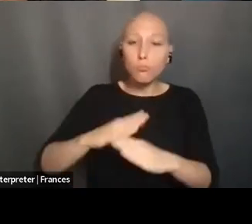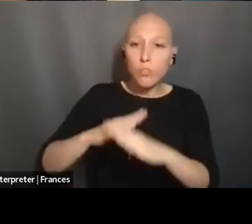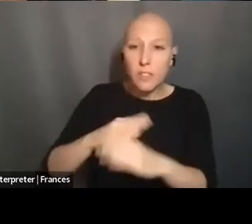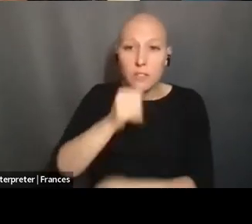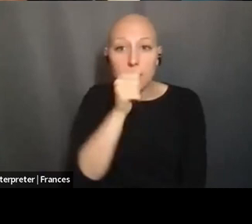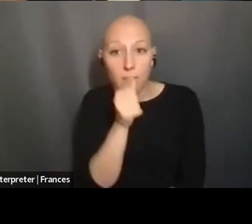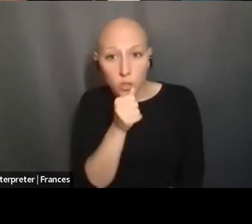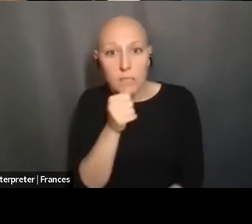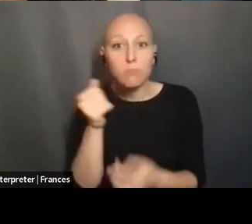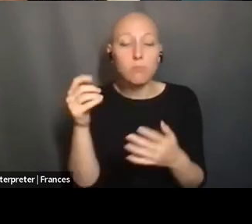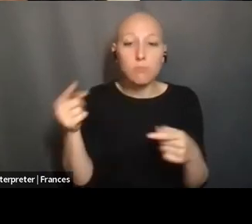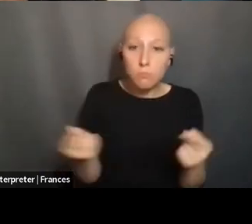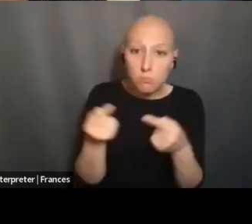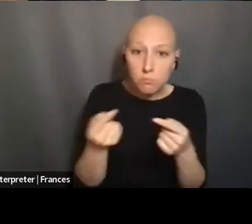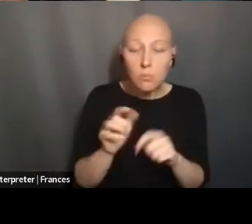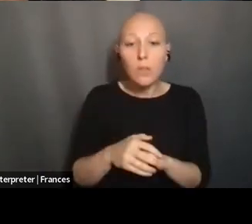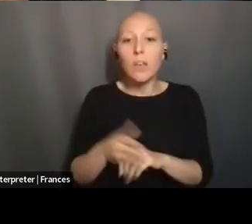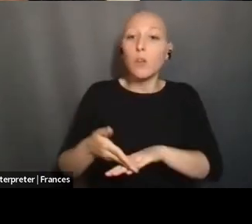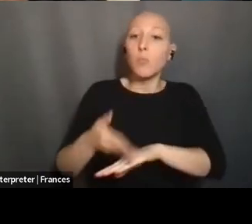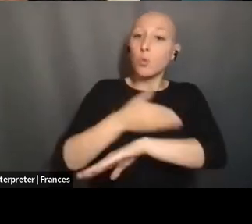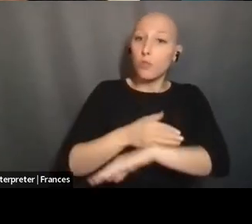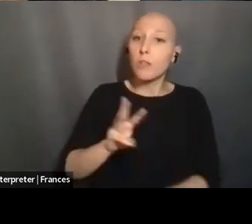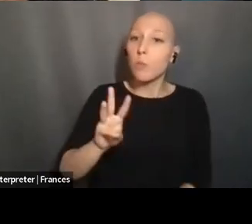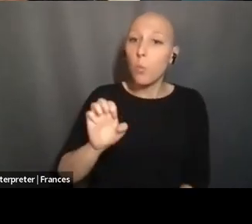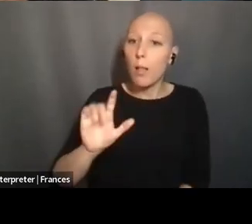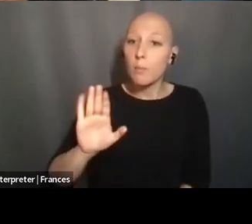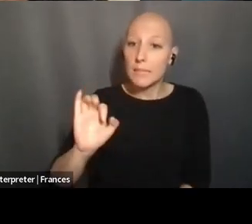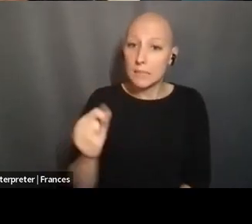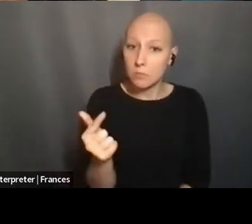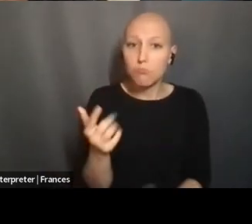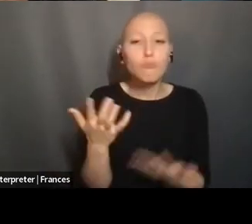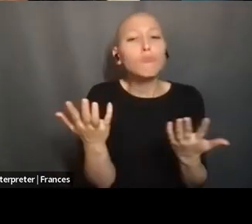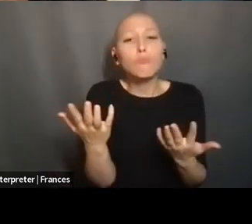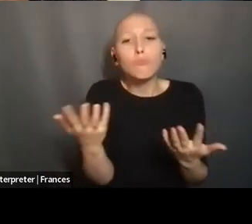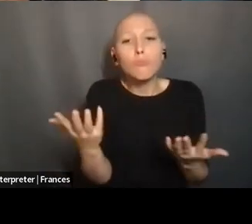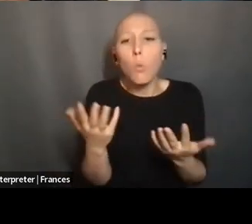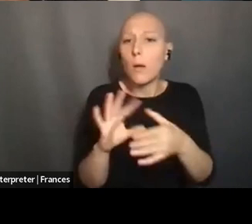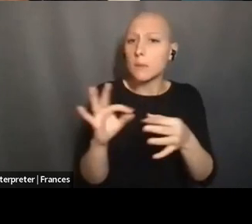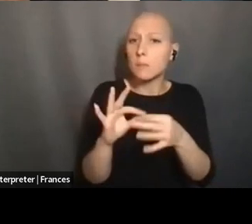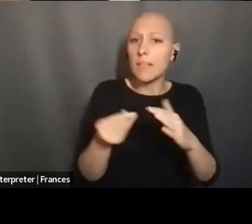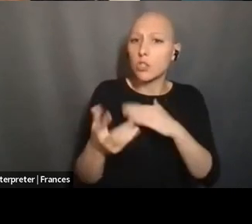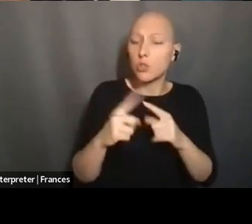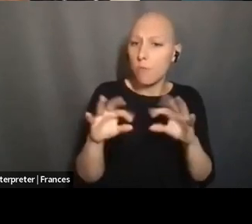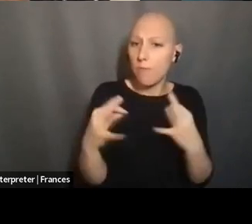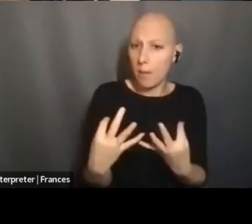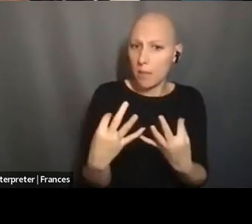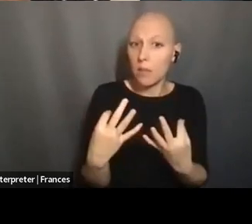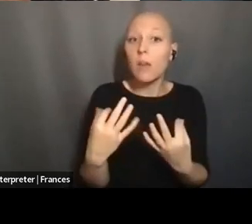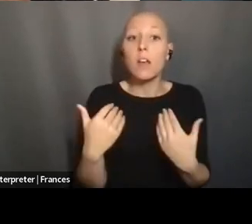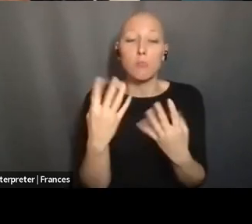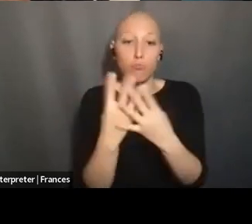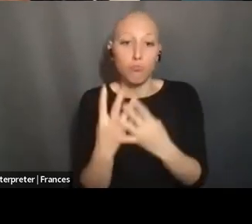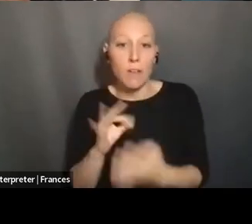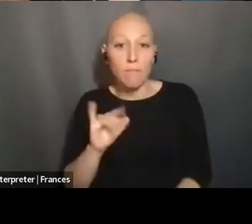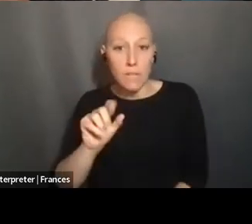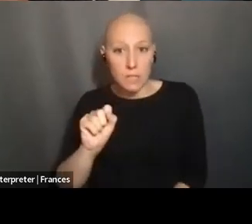So what is the message to a family screening a fetus with a devastating disease such as Tay-Sachs versus a disability that